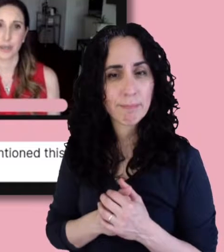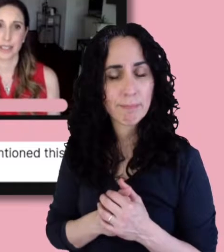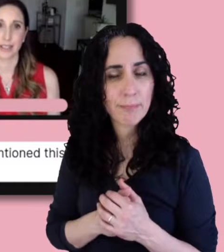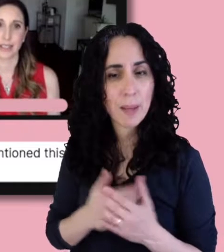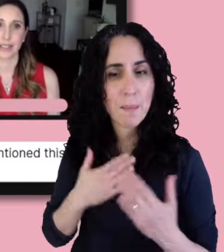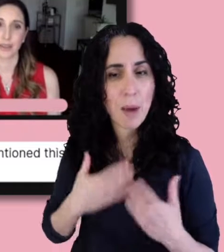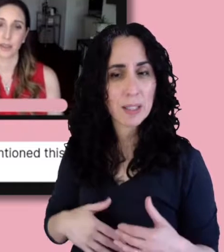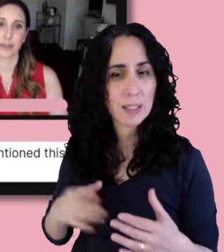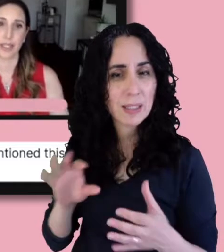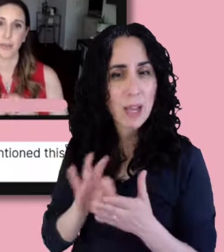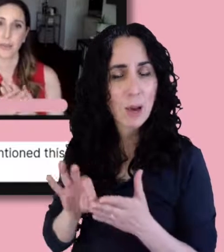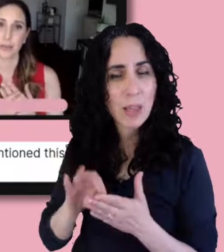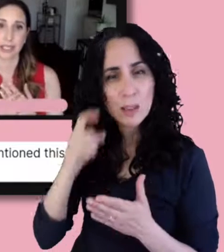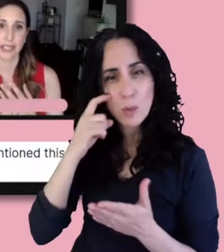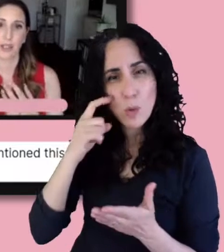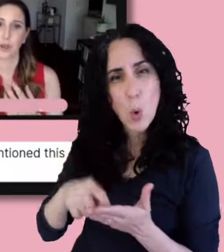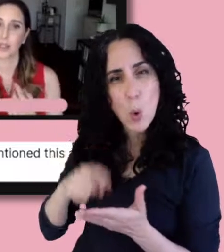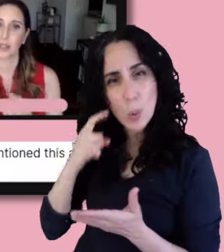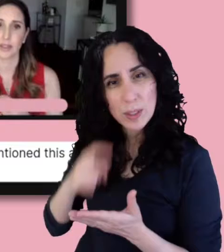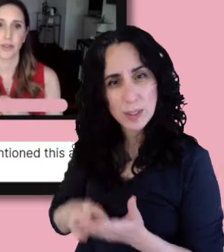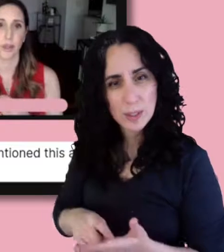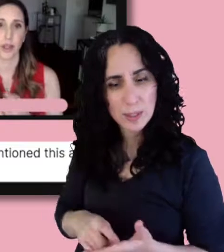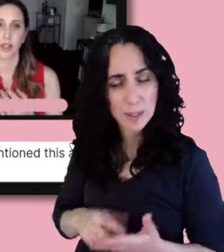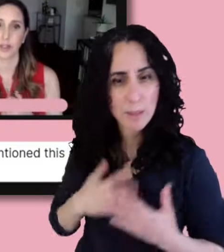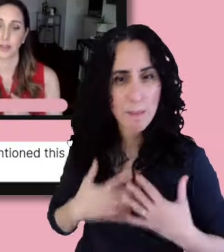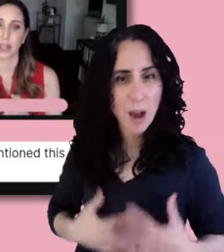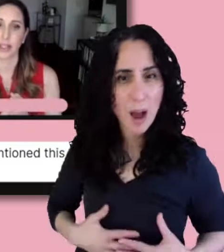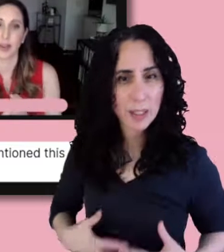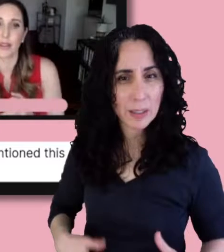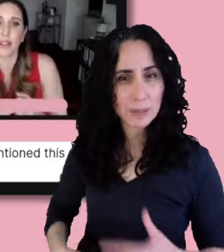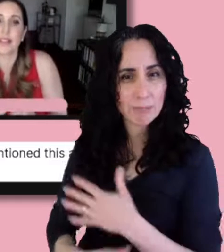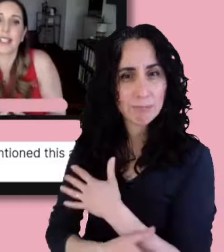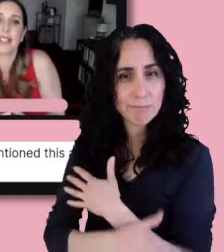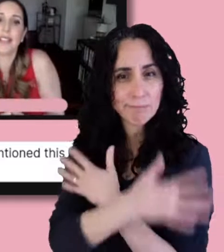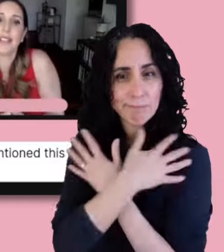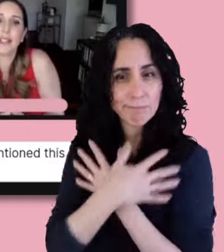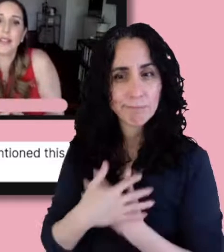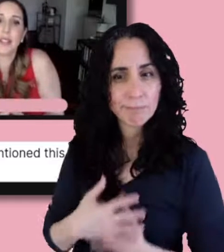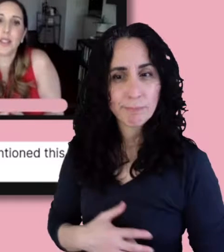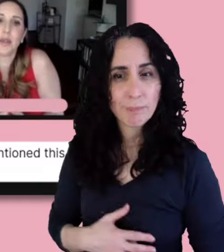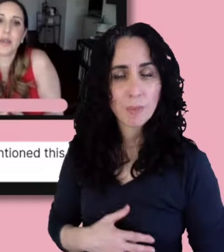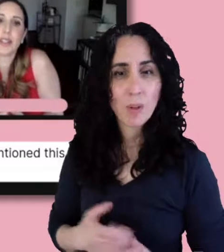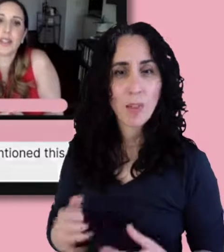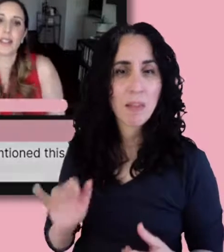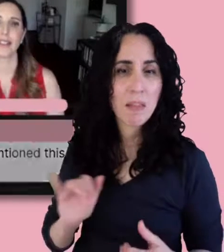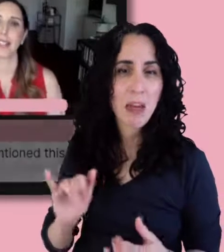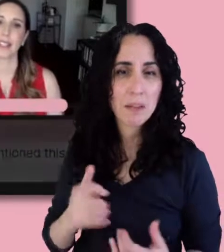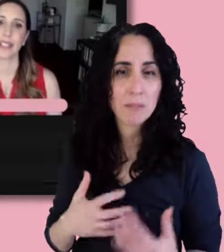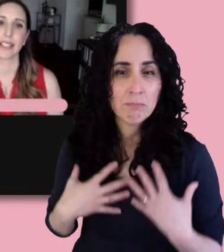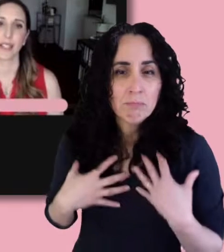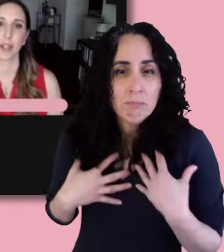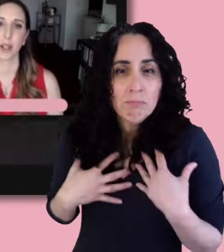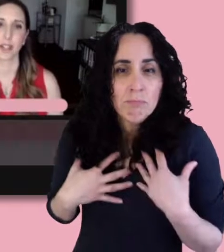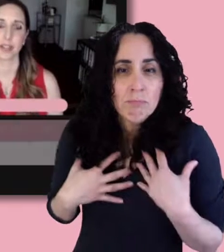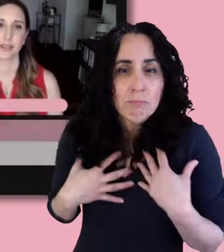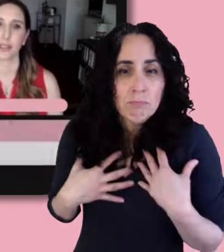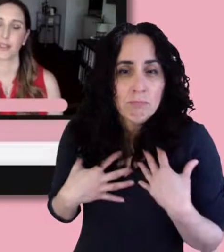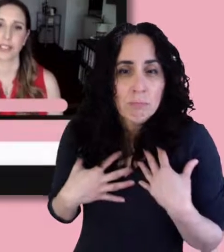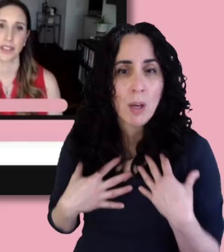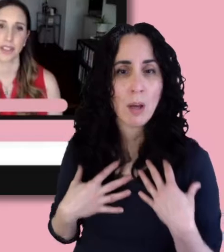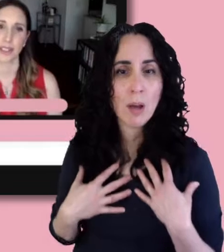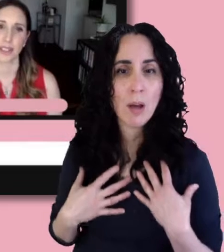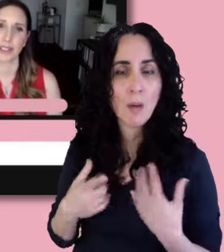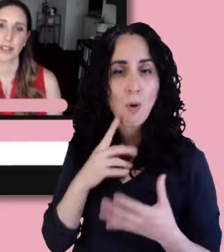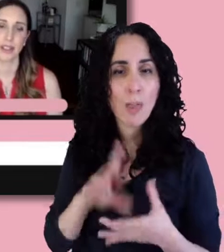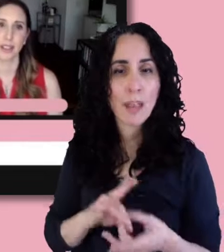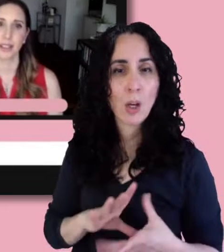just basically sort of like taking notice of different parts of your body, whether it's like, doing this and like letting it go just to feel the